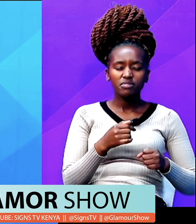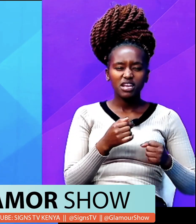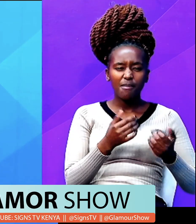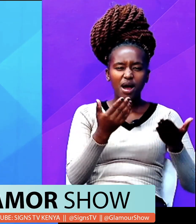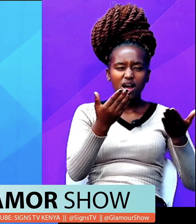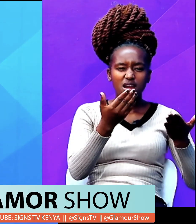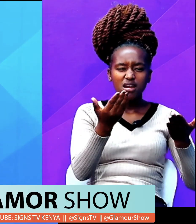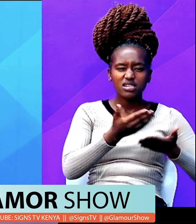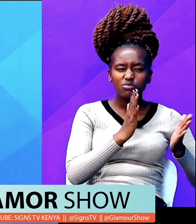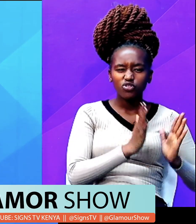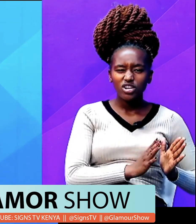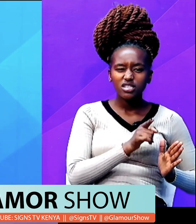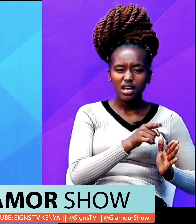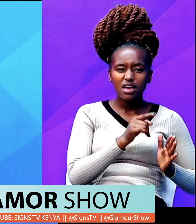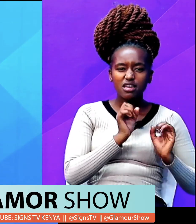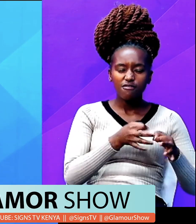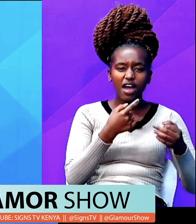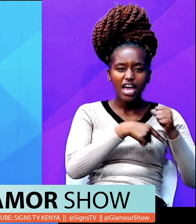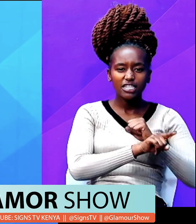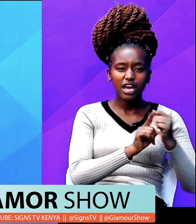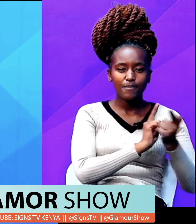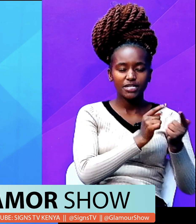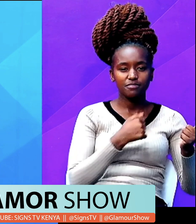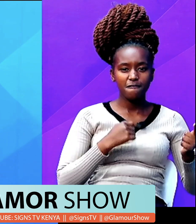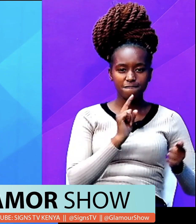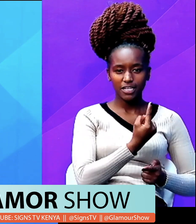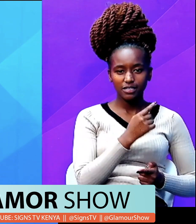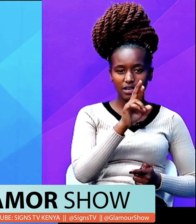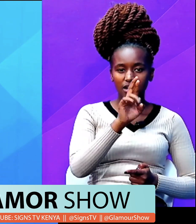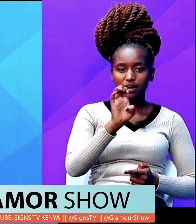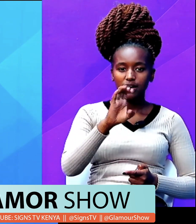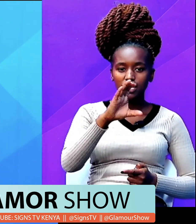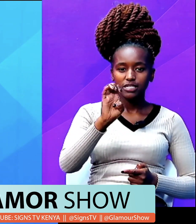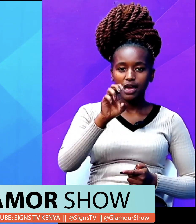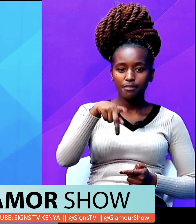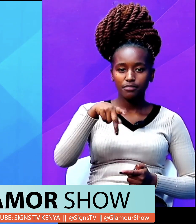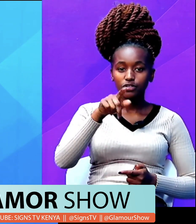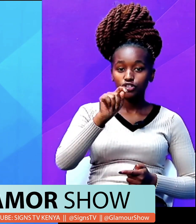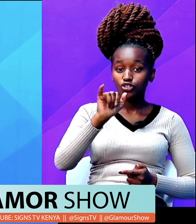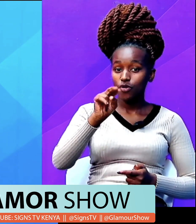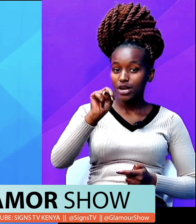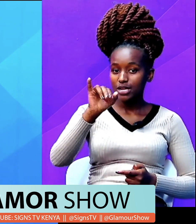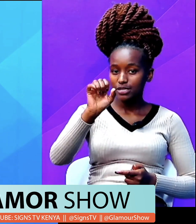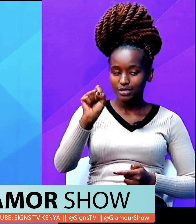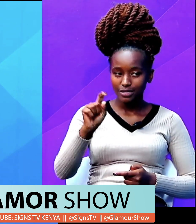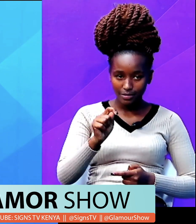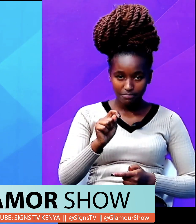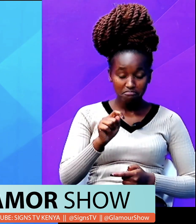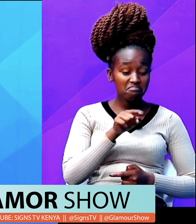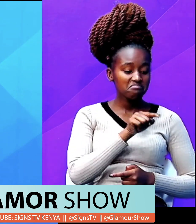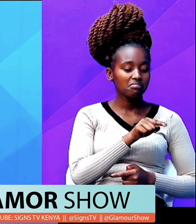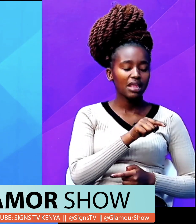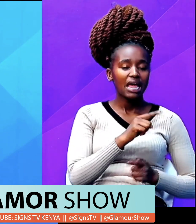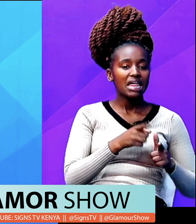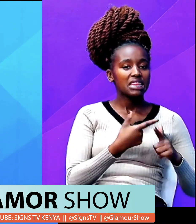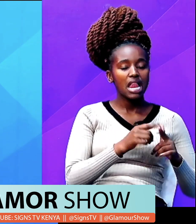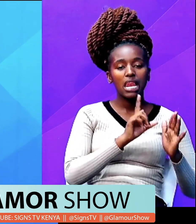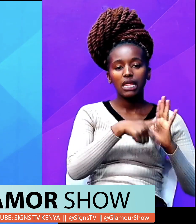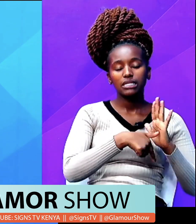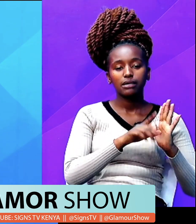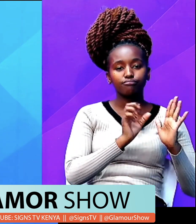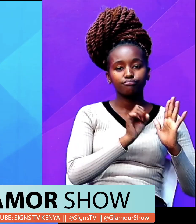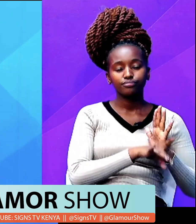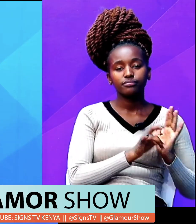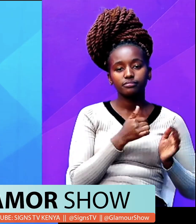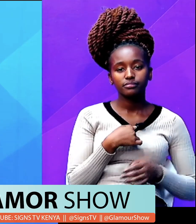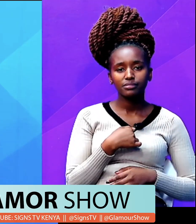And I was into praise and worship team. So every Sunday, I'm all glammed up. Now I